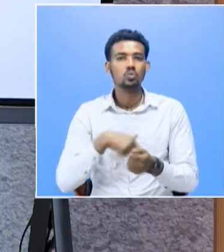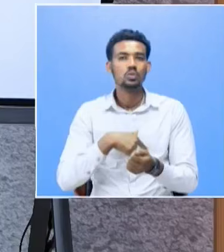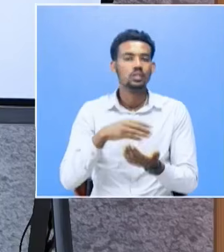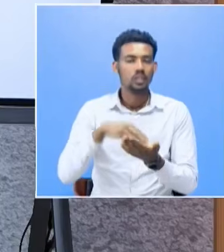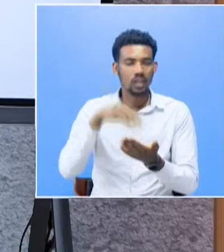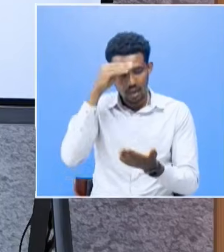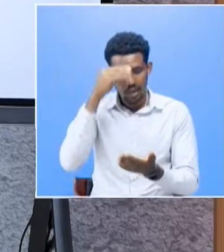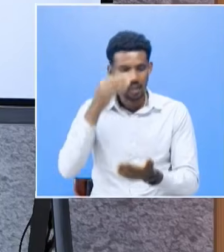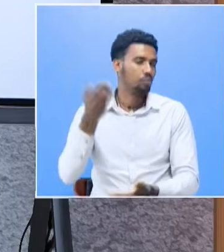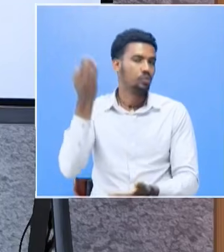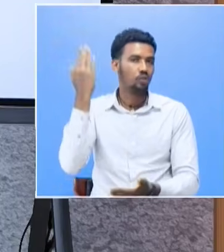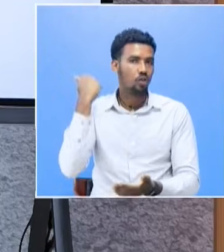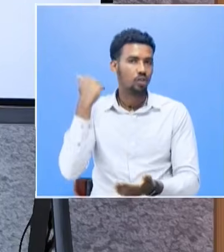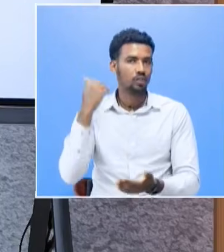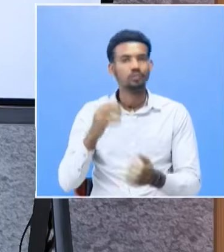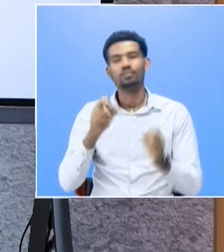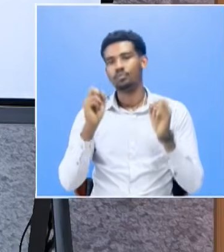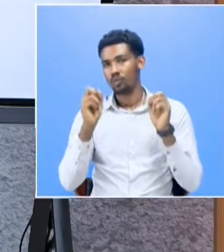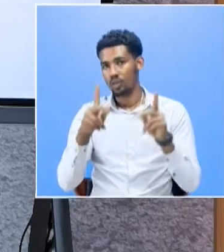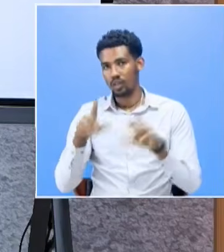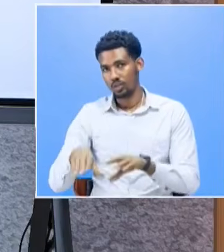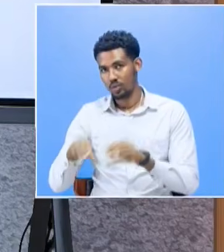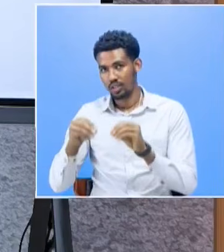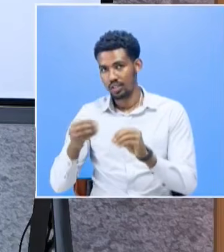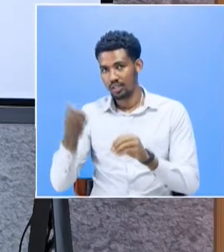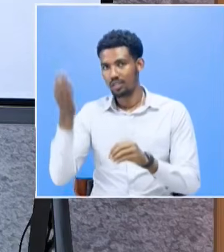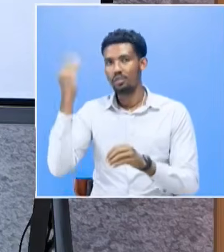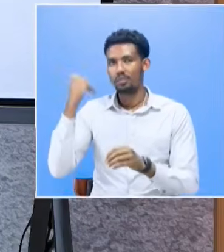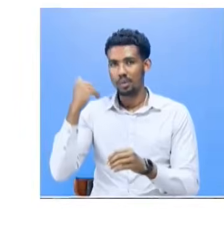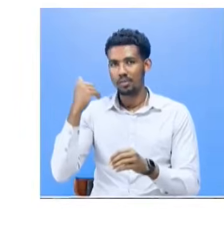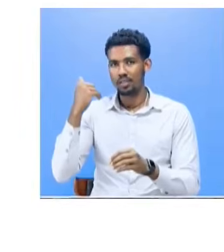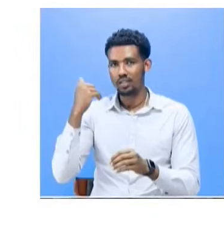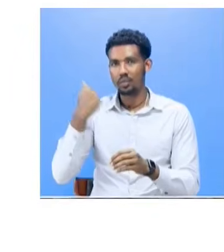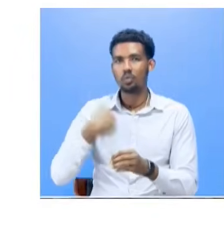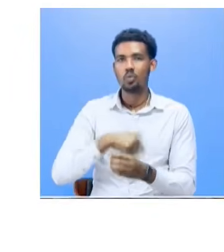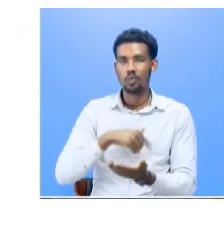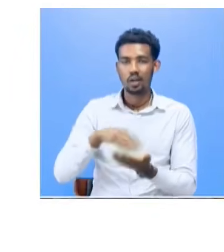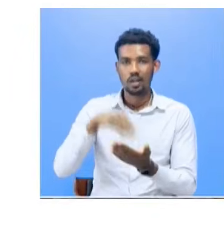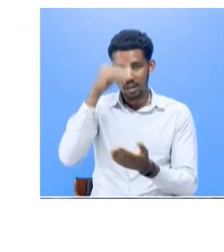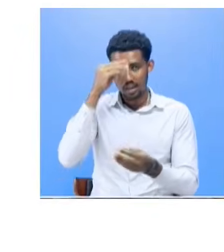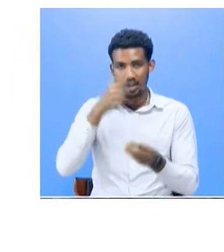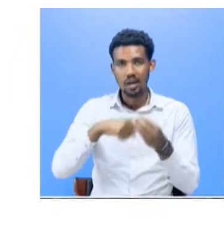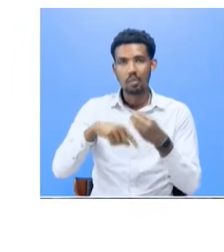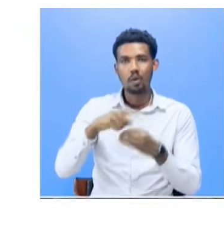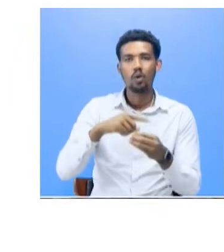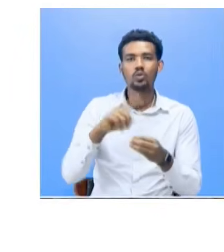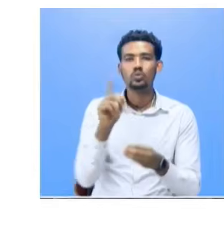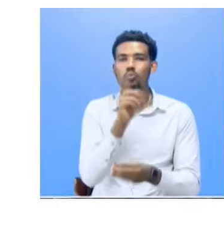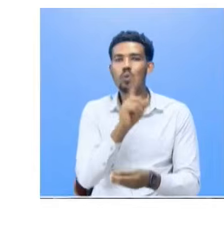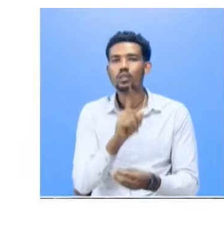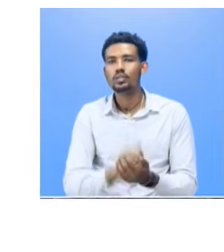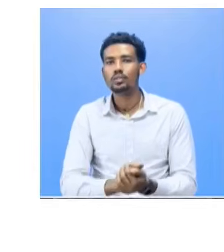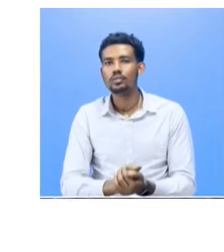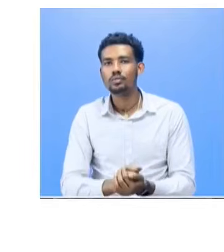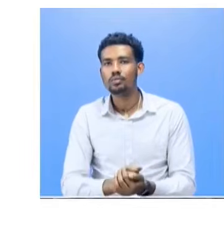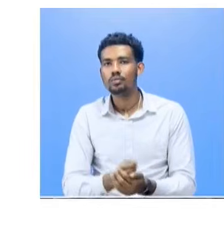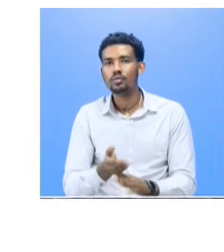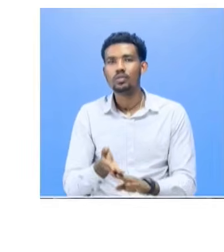before. So, students, in the previous time, we will learn about preposition.